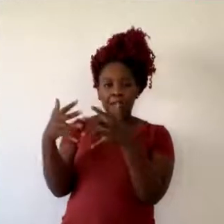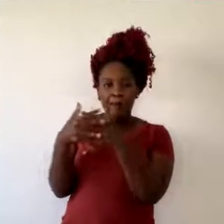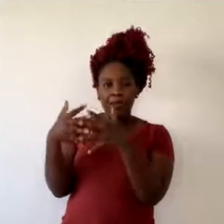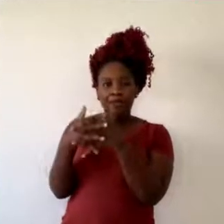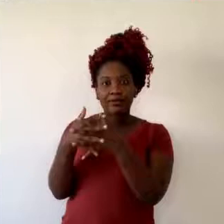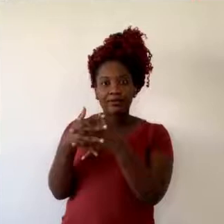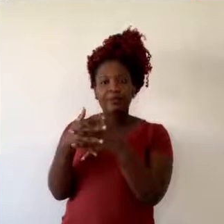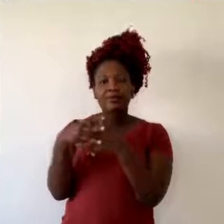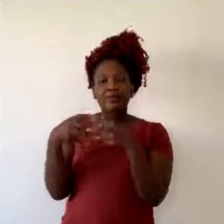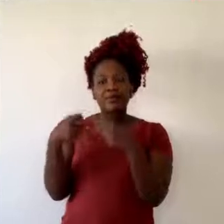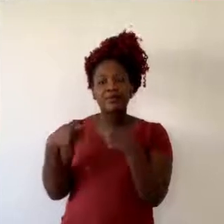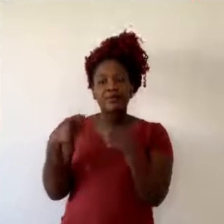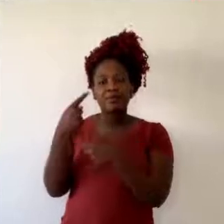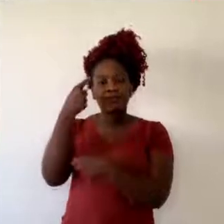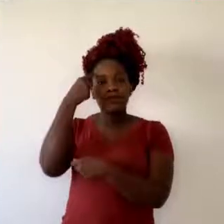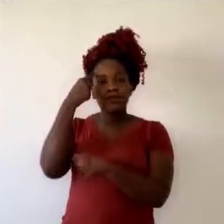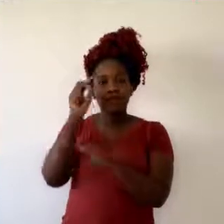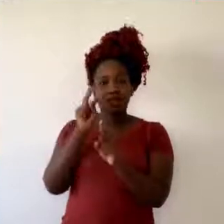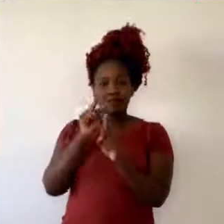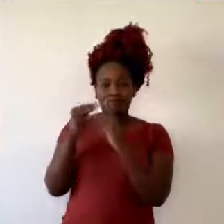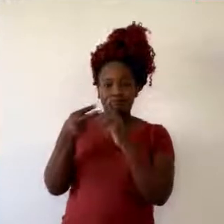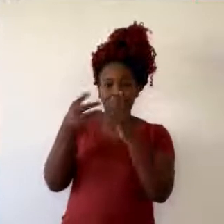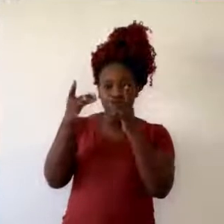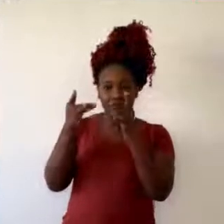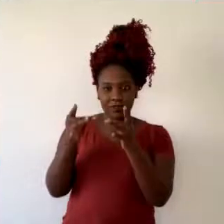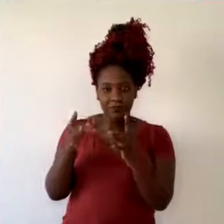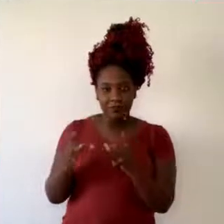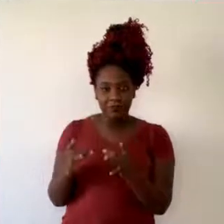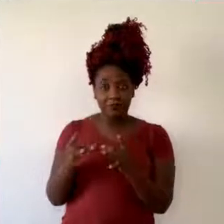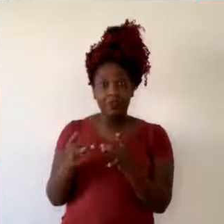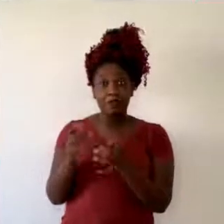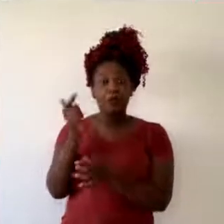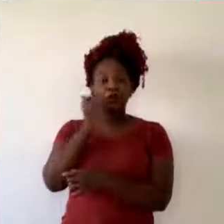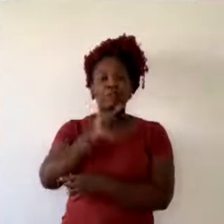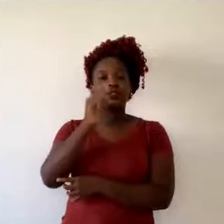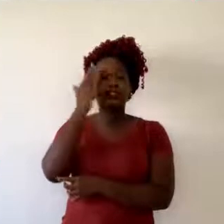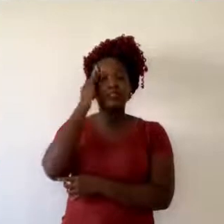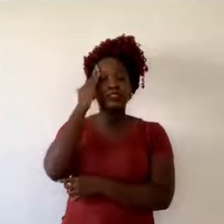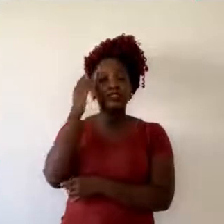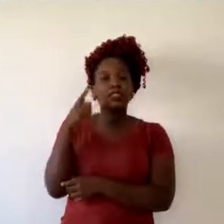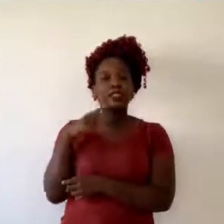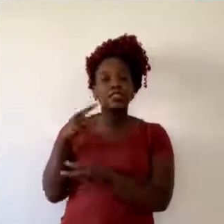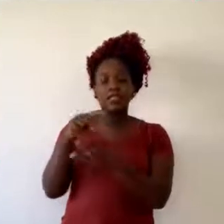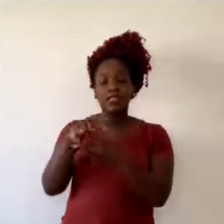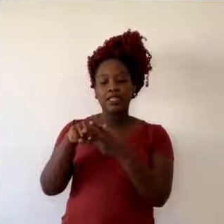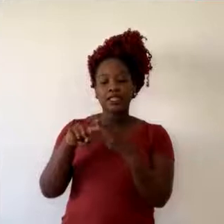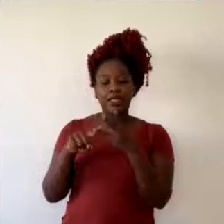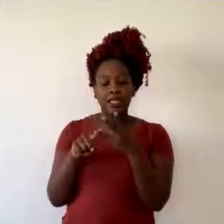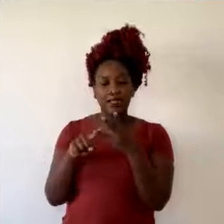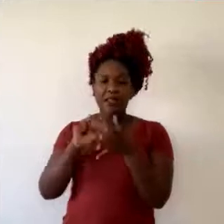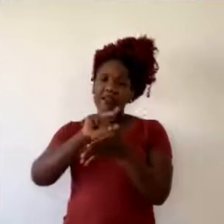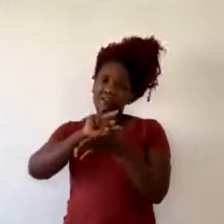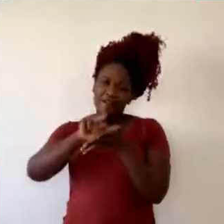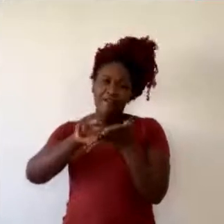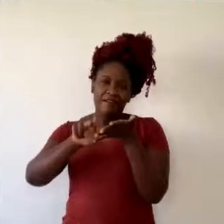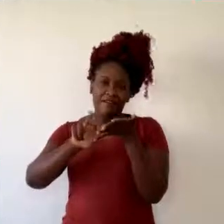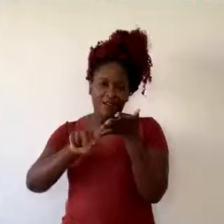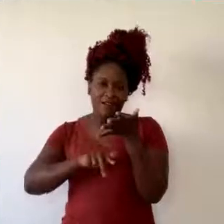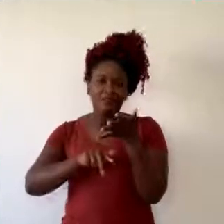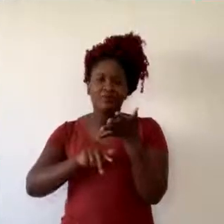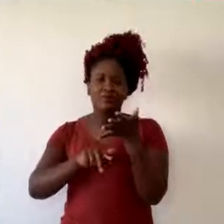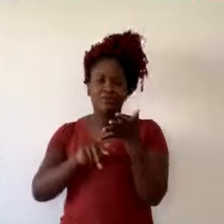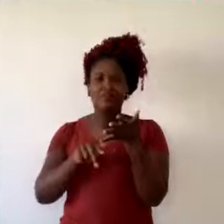complex issue. It needs to be addressed in its full dimension. And we have several